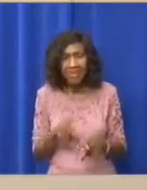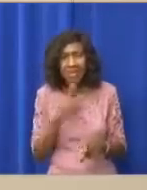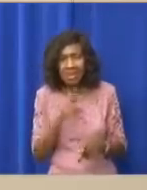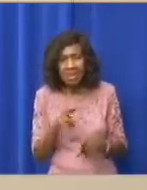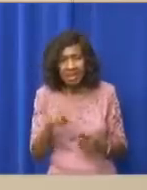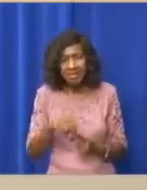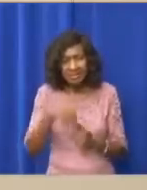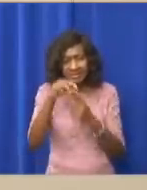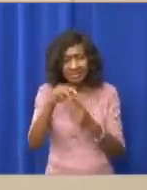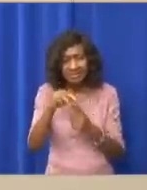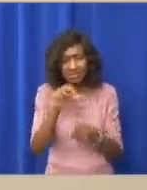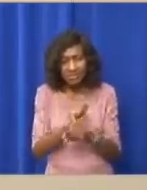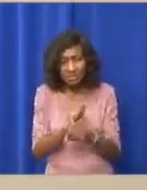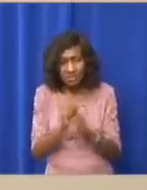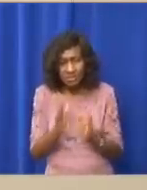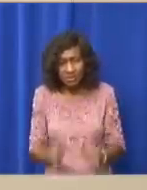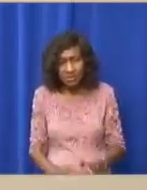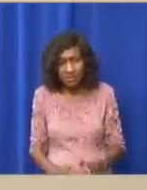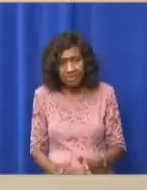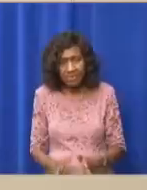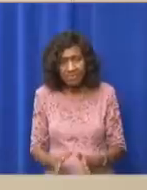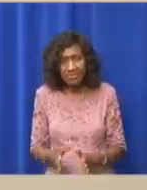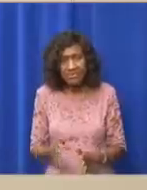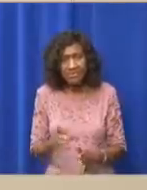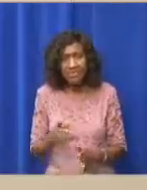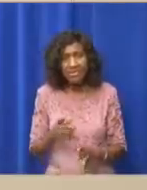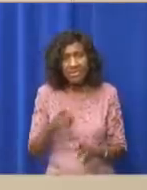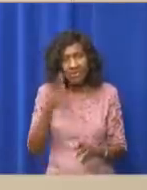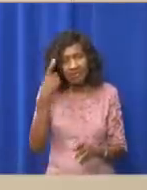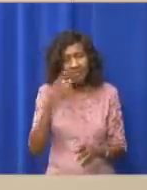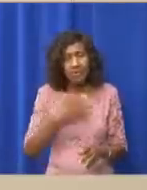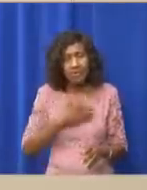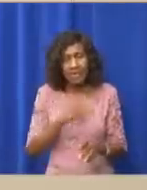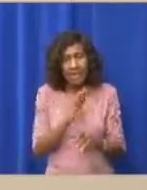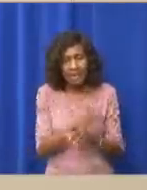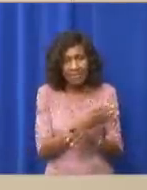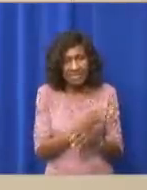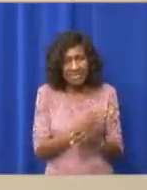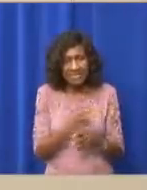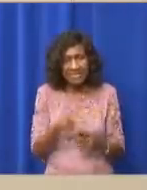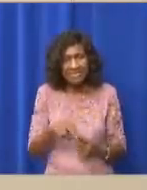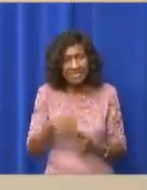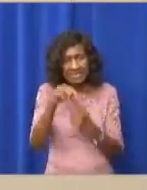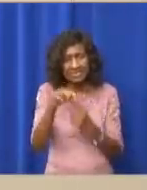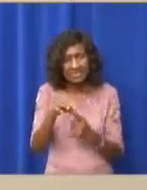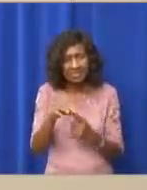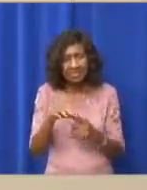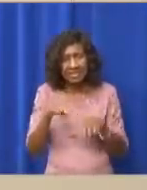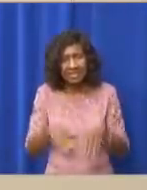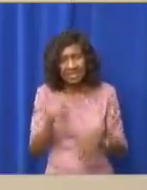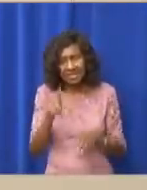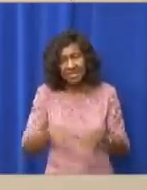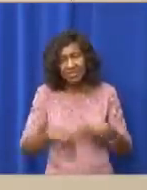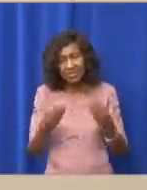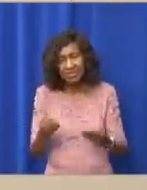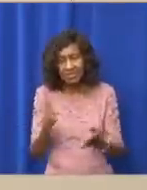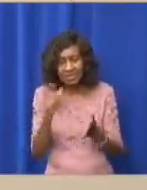workers for my business, which has been exempted. Would you please provide me with the appropriate letter? And then you get the